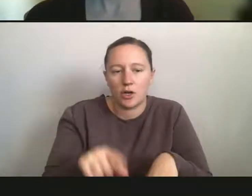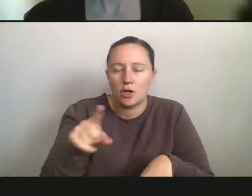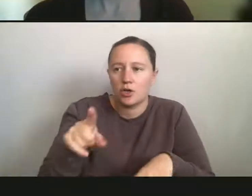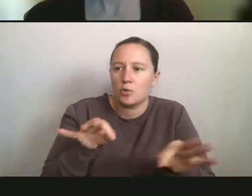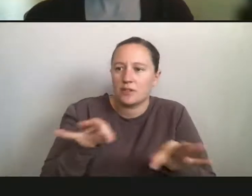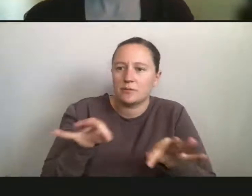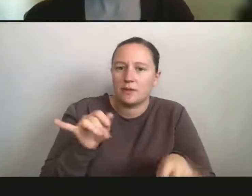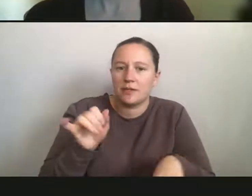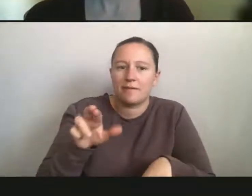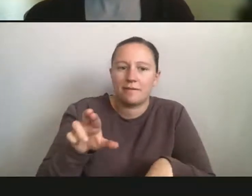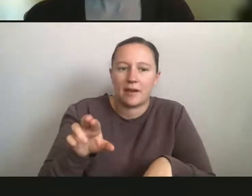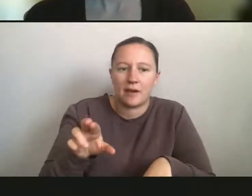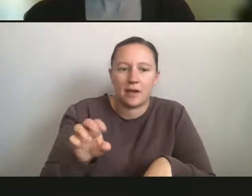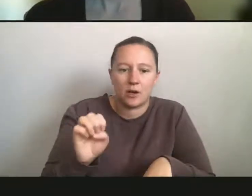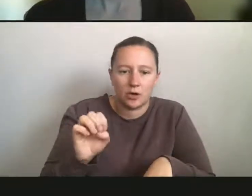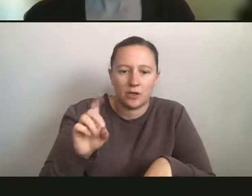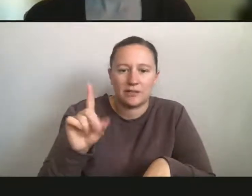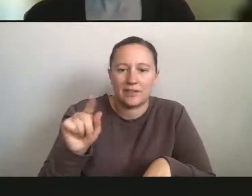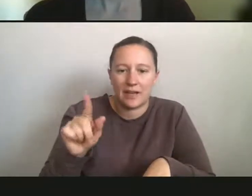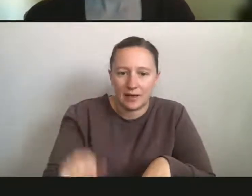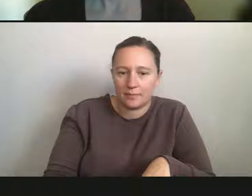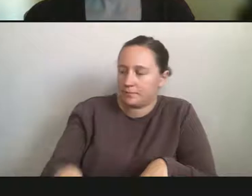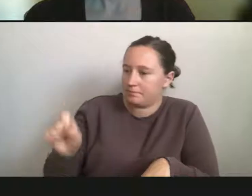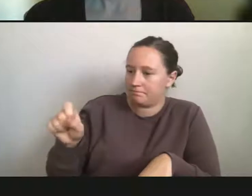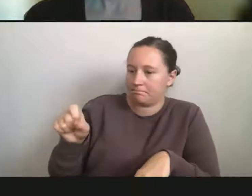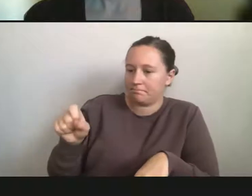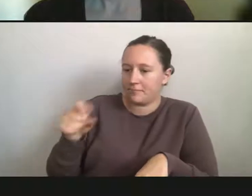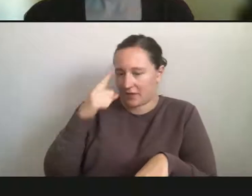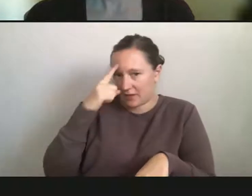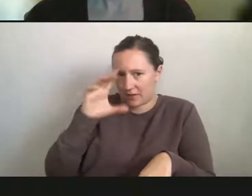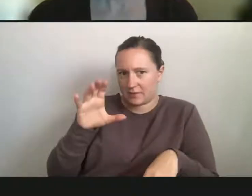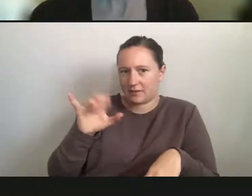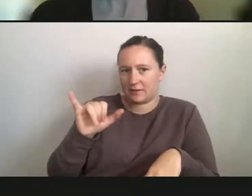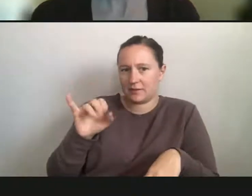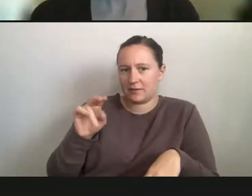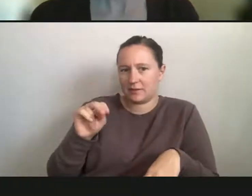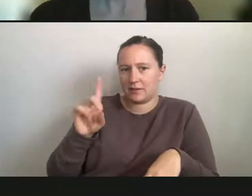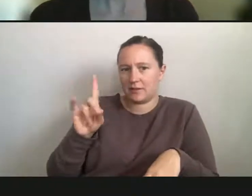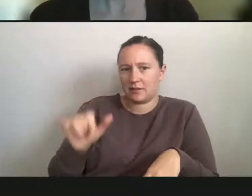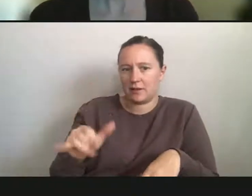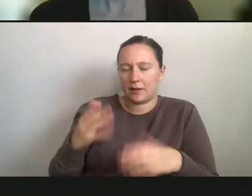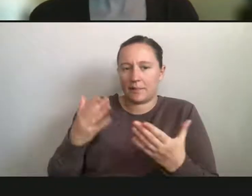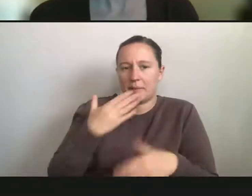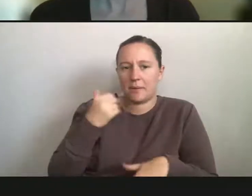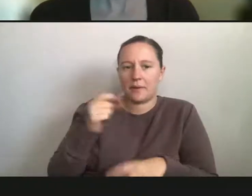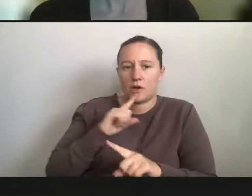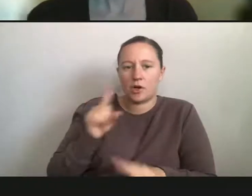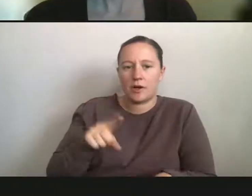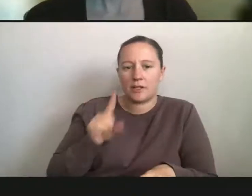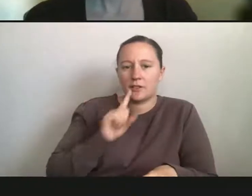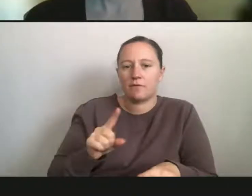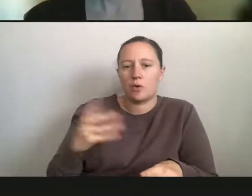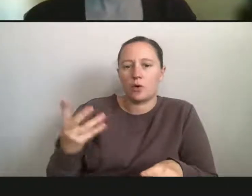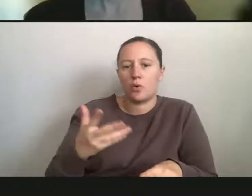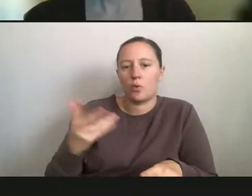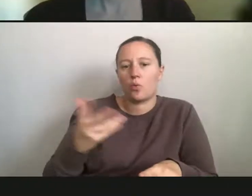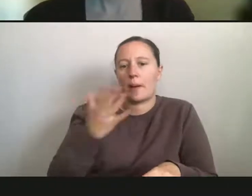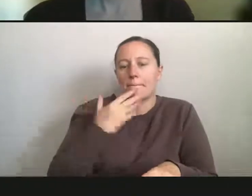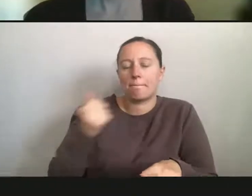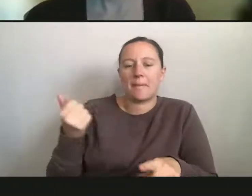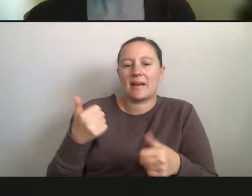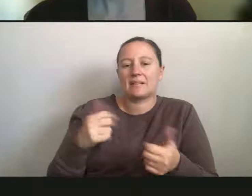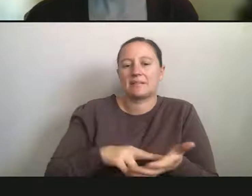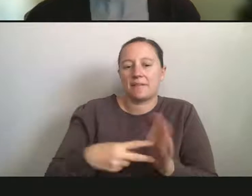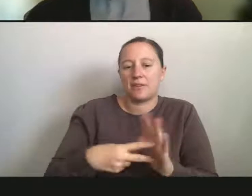data? Yeah. So actually, I think Cindy might actually be able to offer the sort of best definition